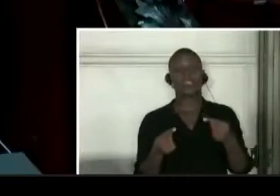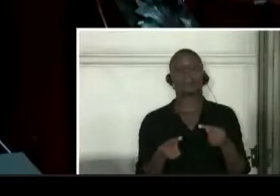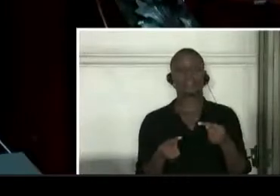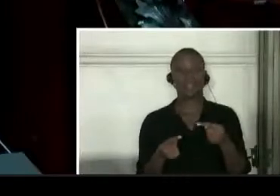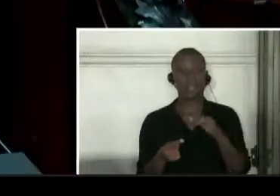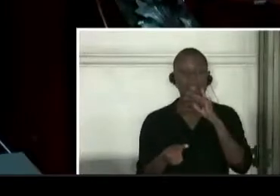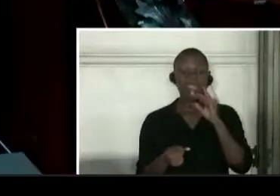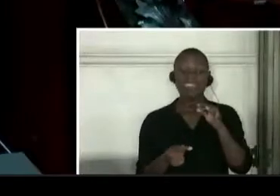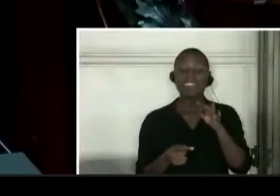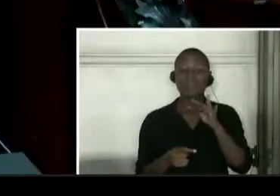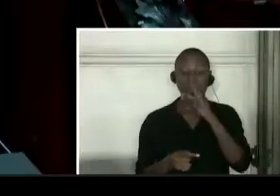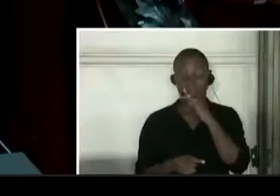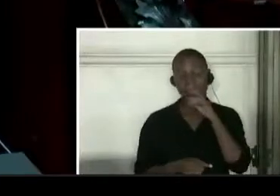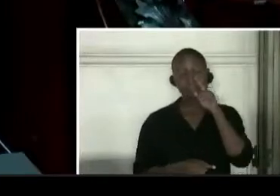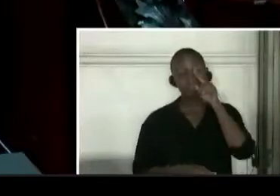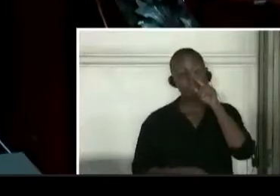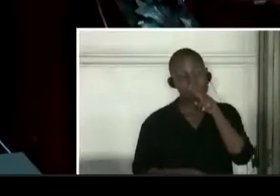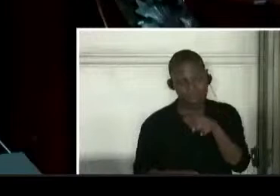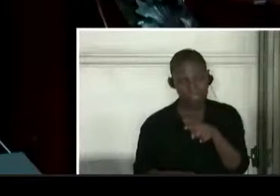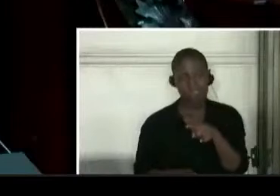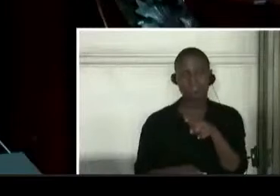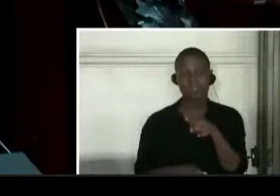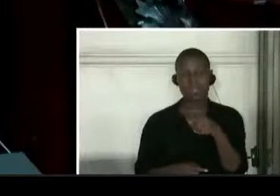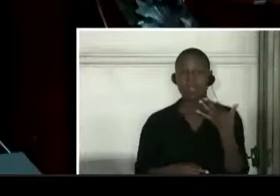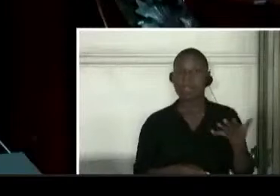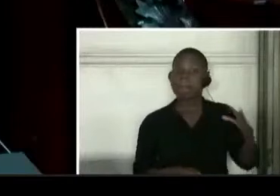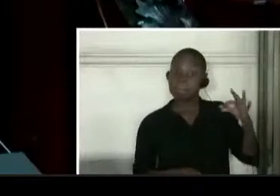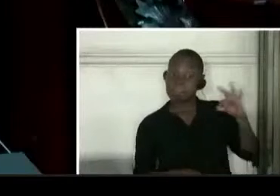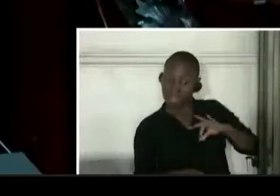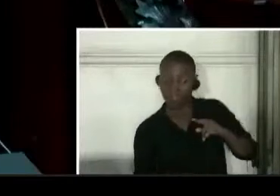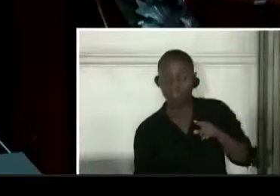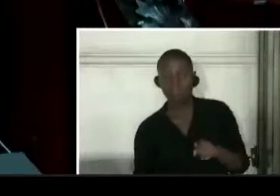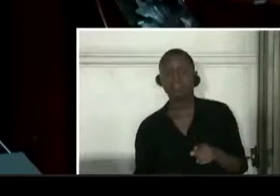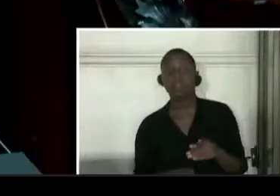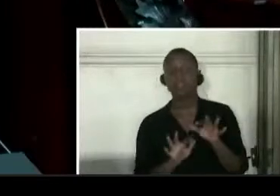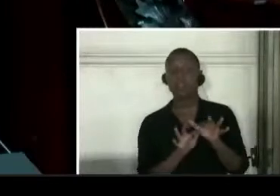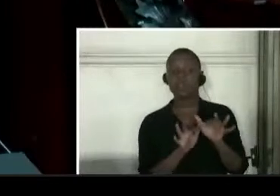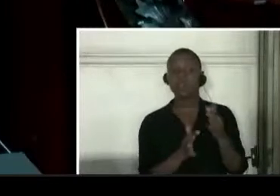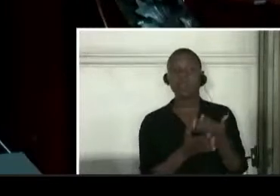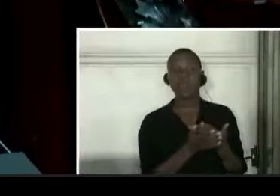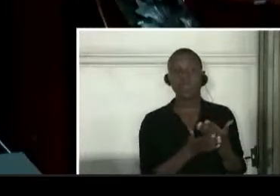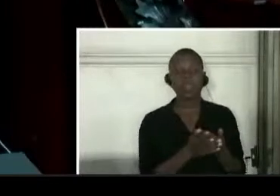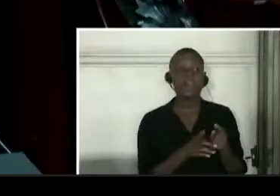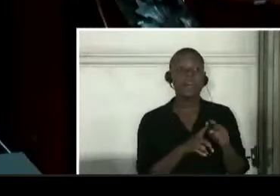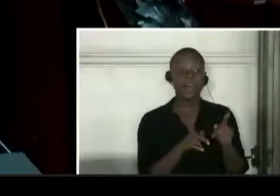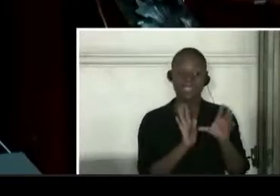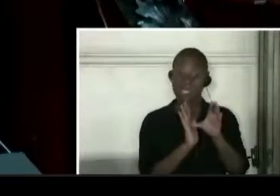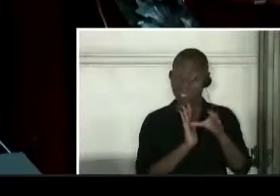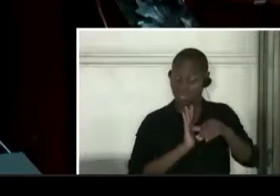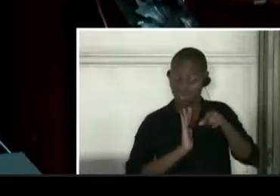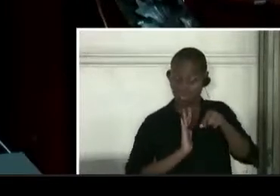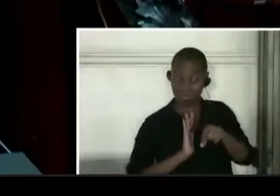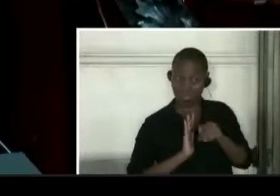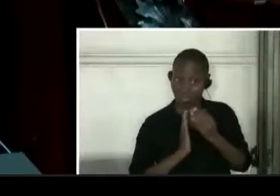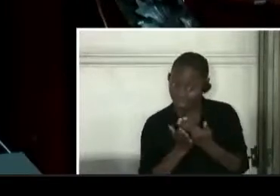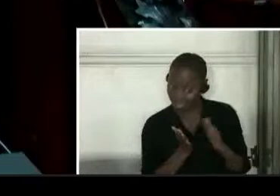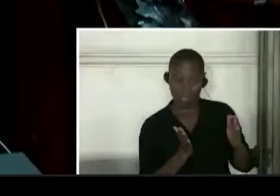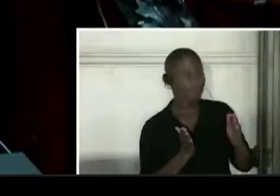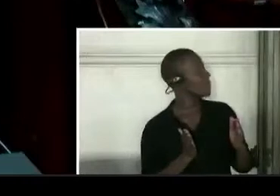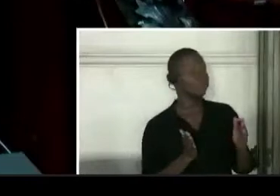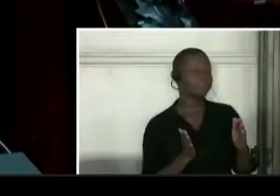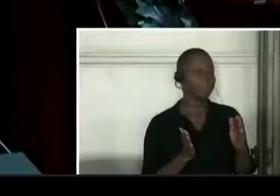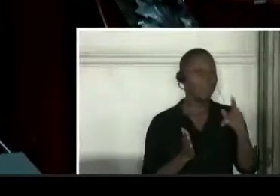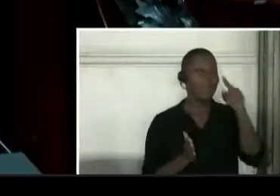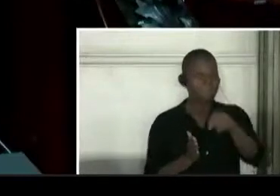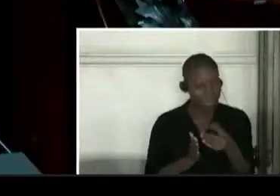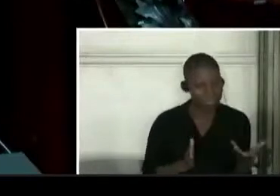should benefit only those it was meant for, and equally not sideline people with disability. Siyayisibona imoto